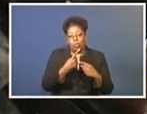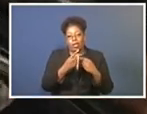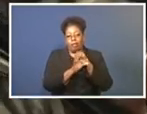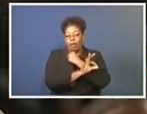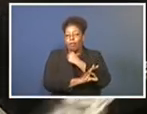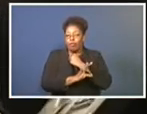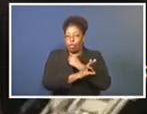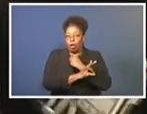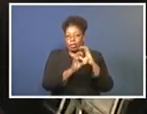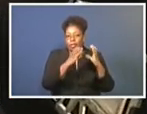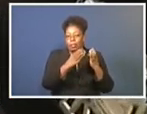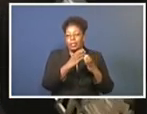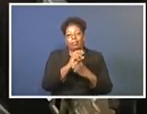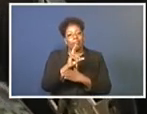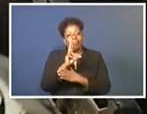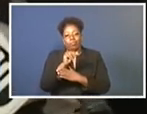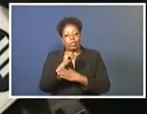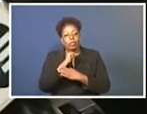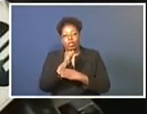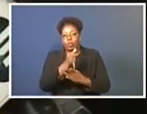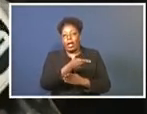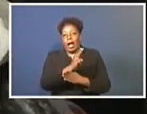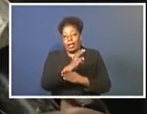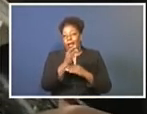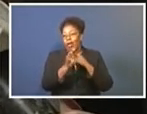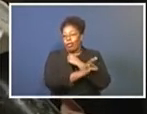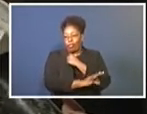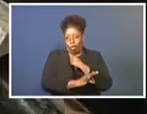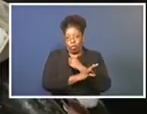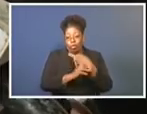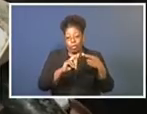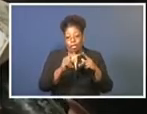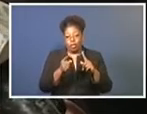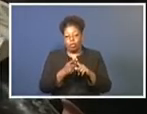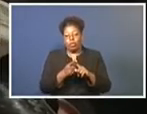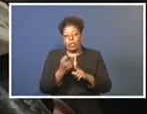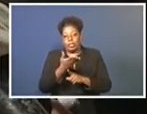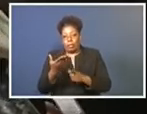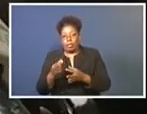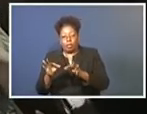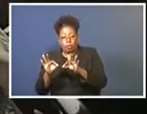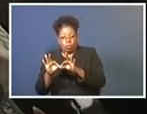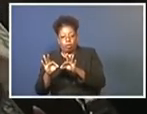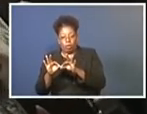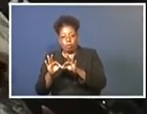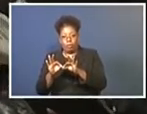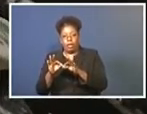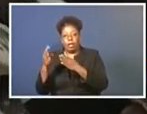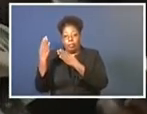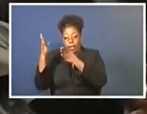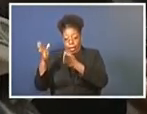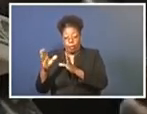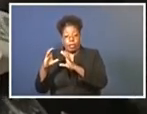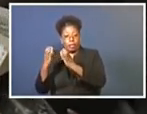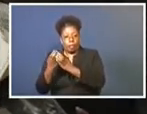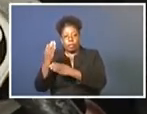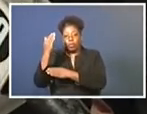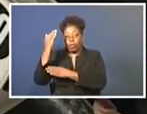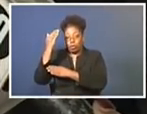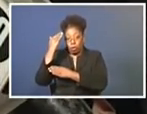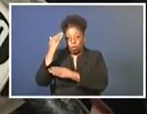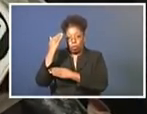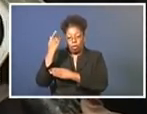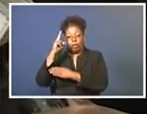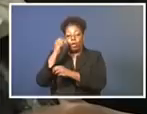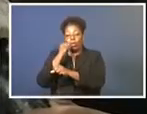foreign company. We don't hire foreigners, not as relates to something as such. A Bahamian company who is well known for